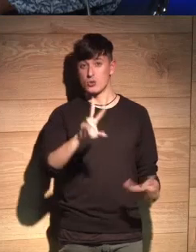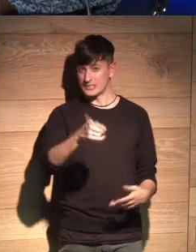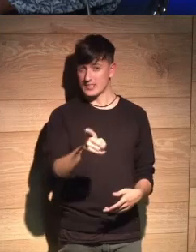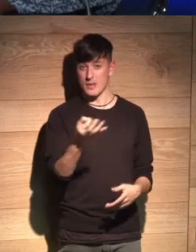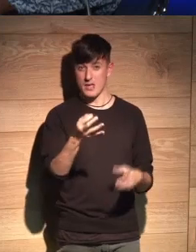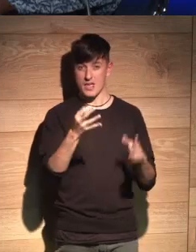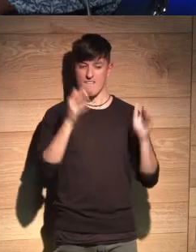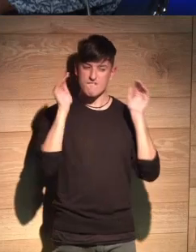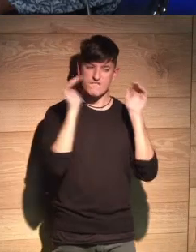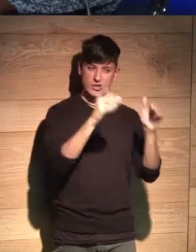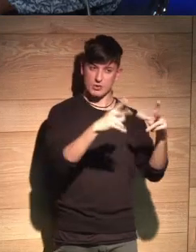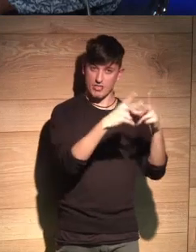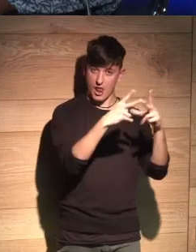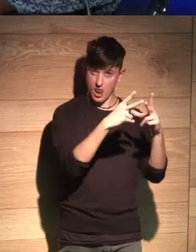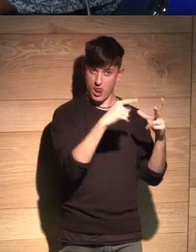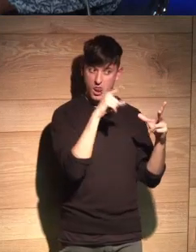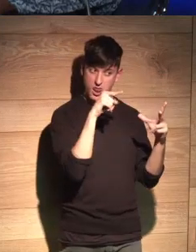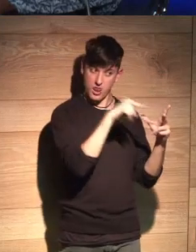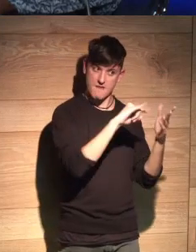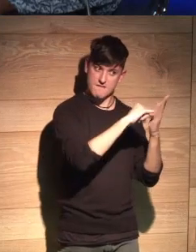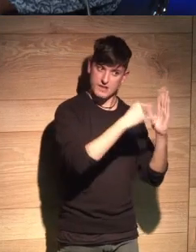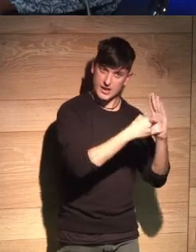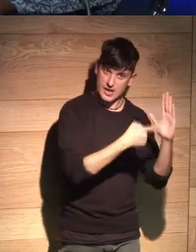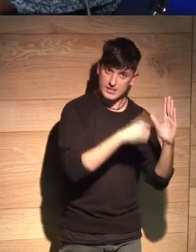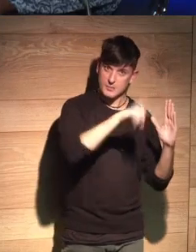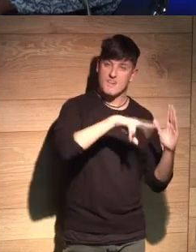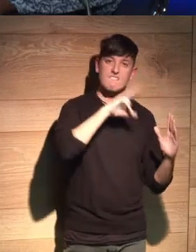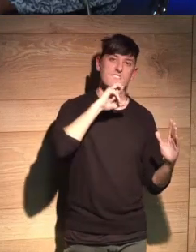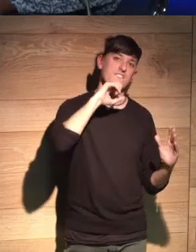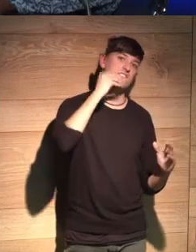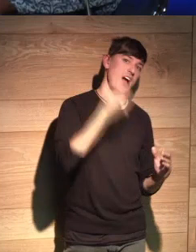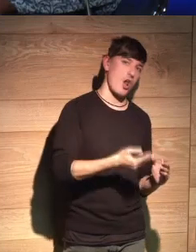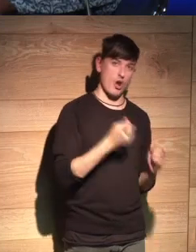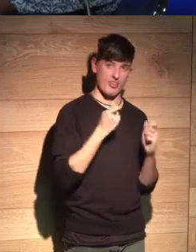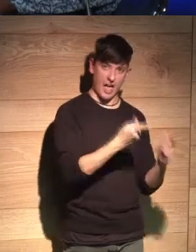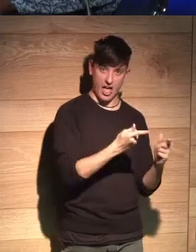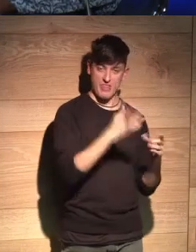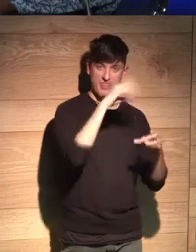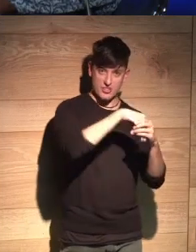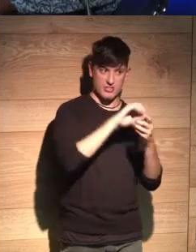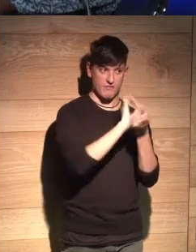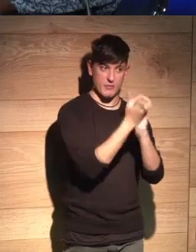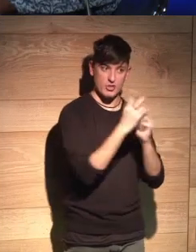But engineering can be social. You just have to find the social side to it.